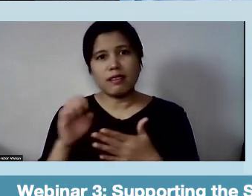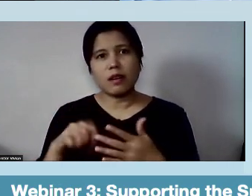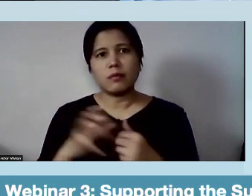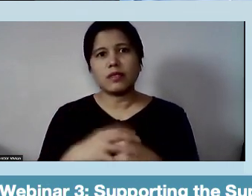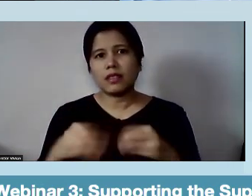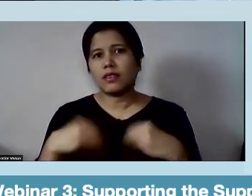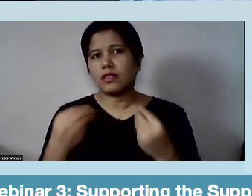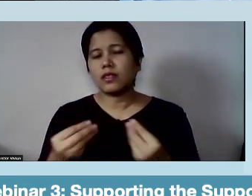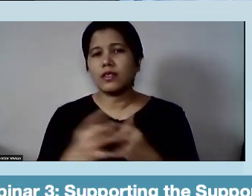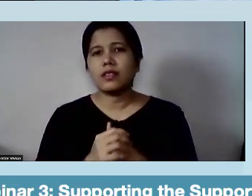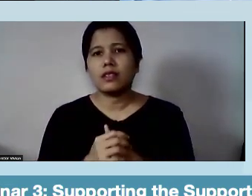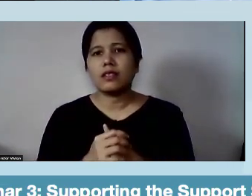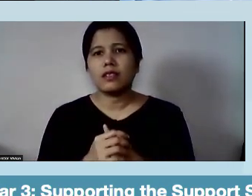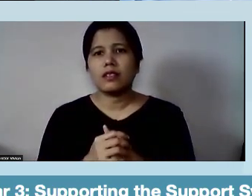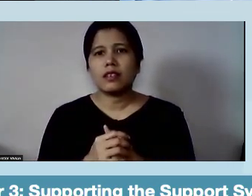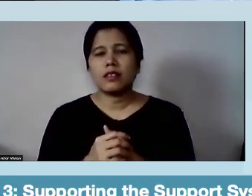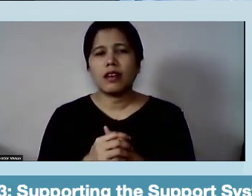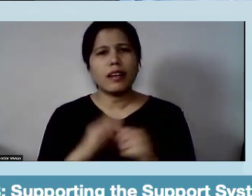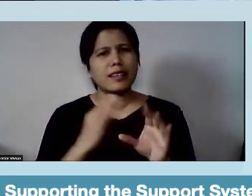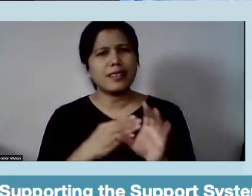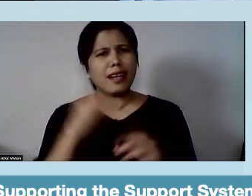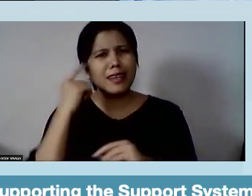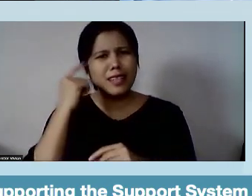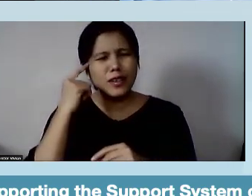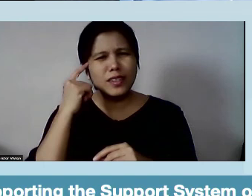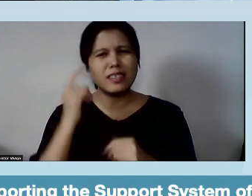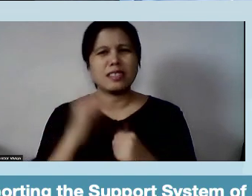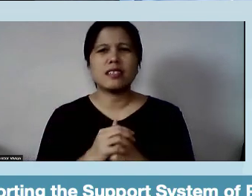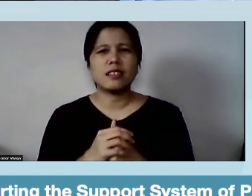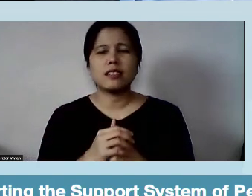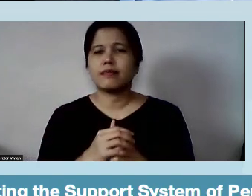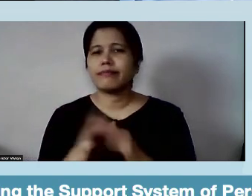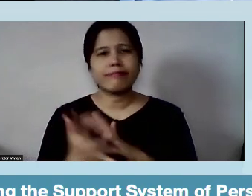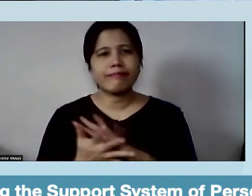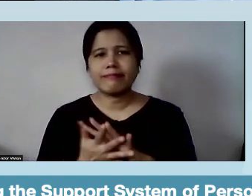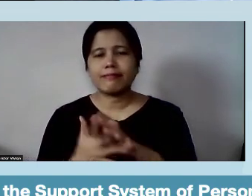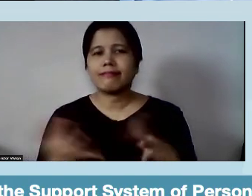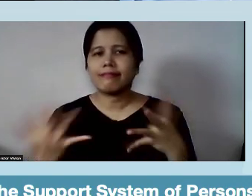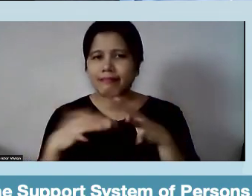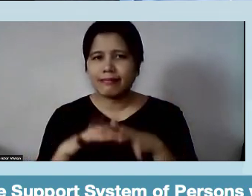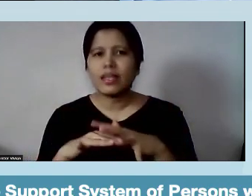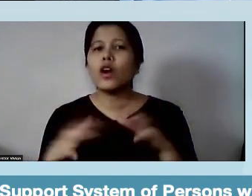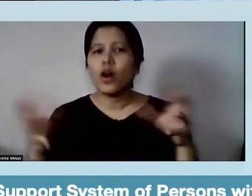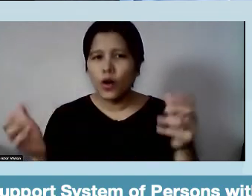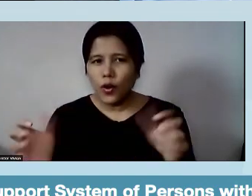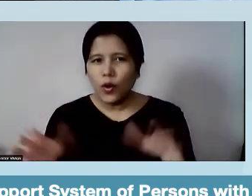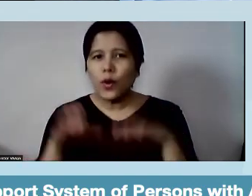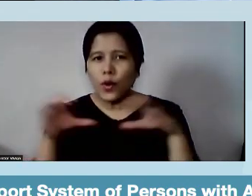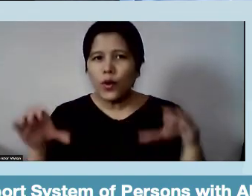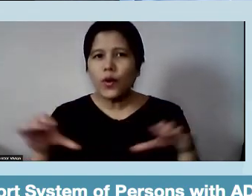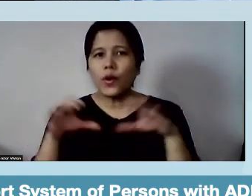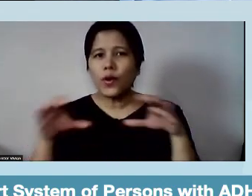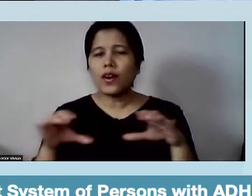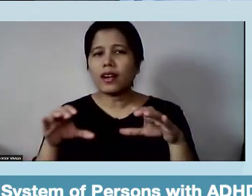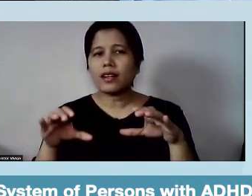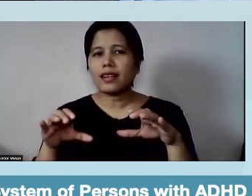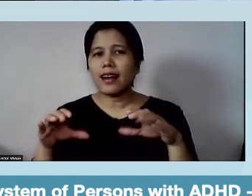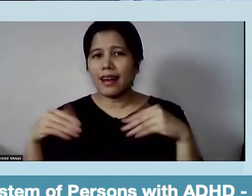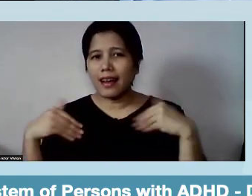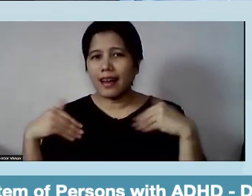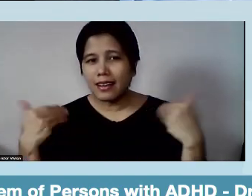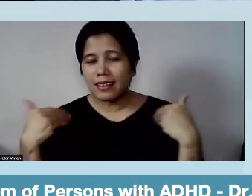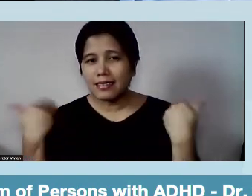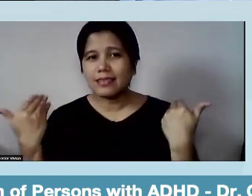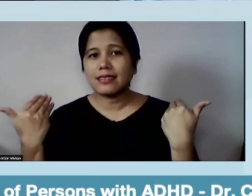antipsychotics unless you need it. So I don't mess with that. I work with child, adolescent, adult